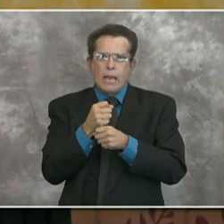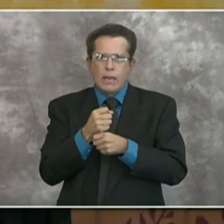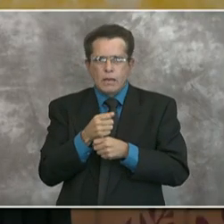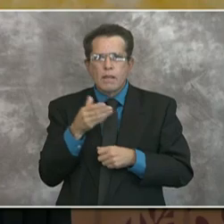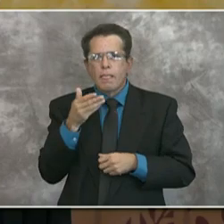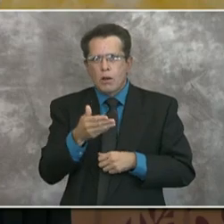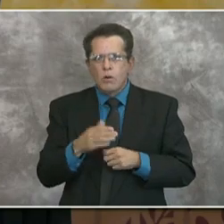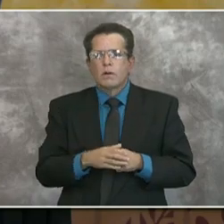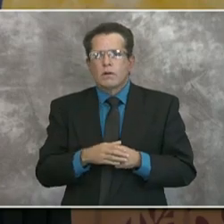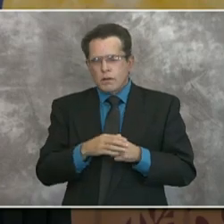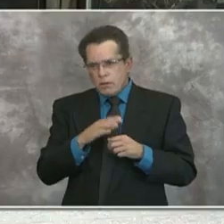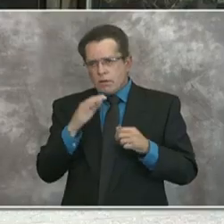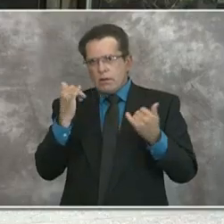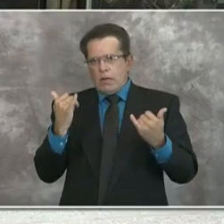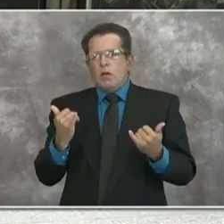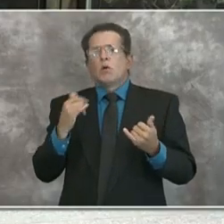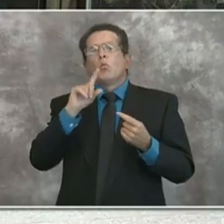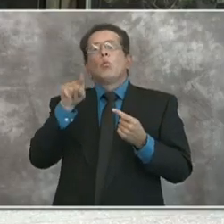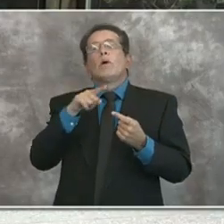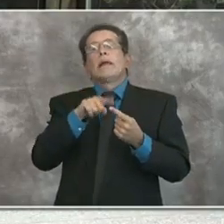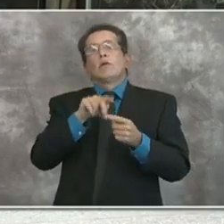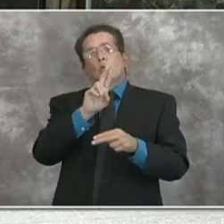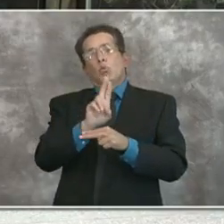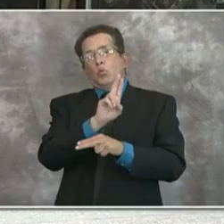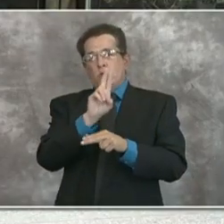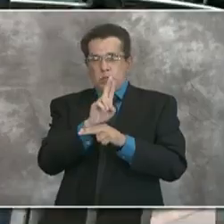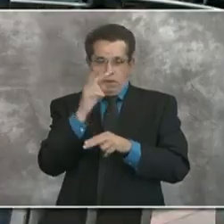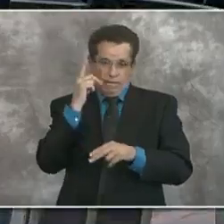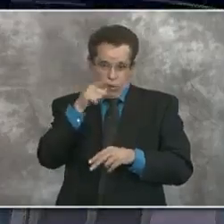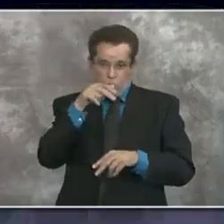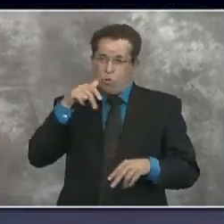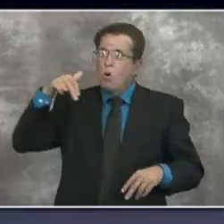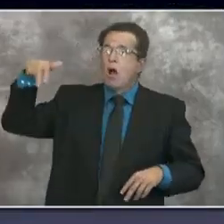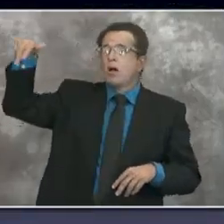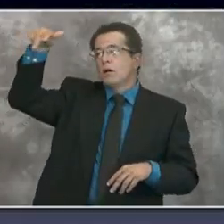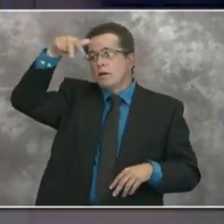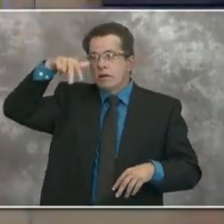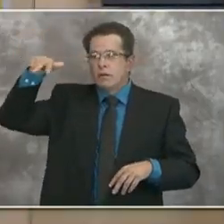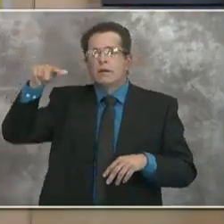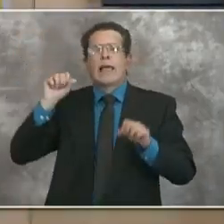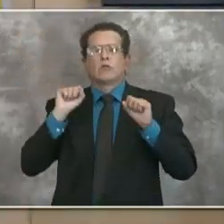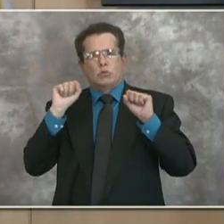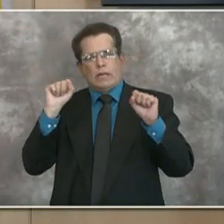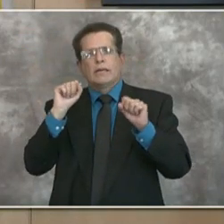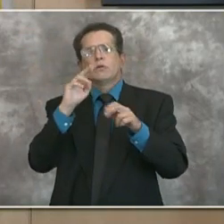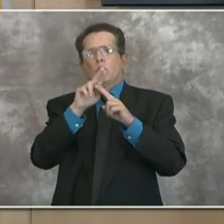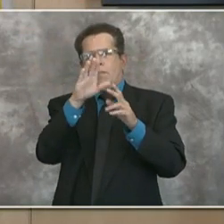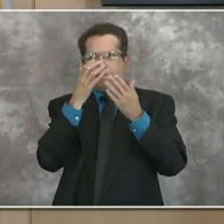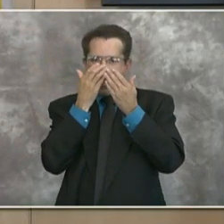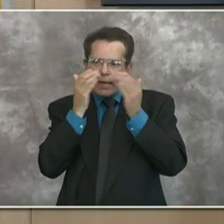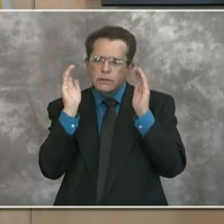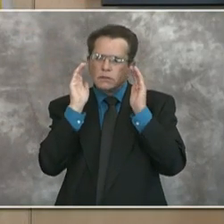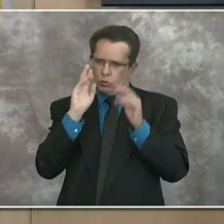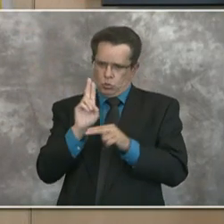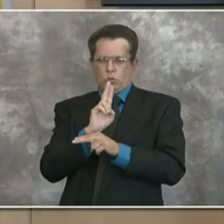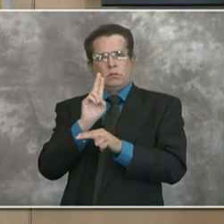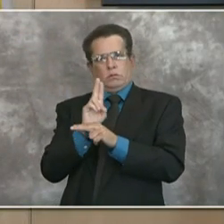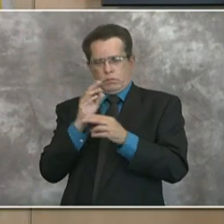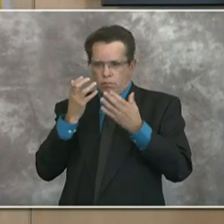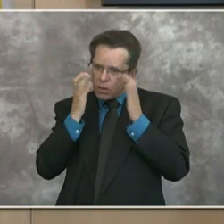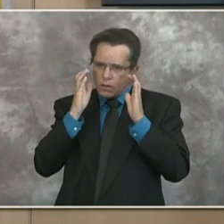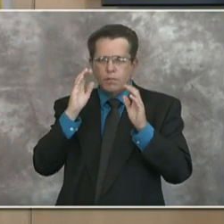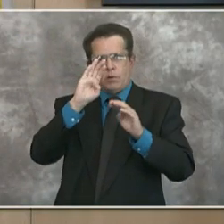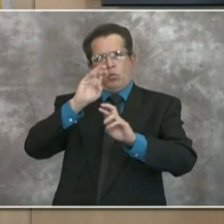use it? Let's say, for example, you're walking in your neighborhood to get some exercise. Take your mask, put it around your neck, and have it